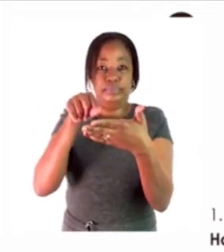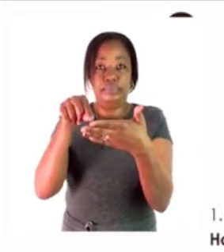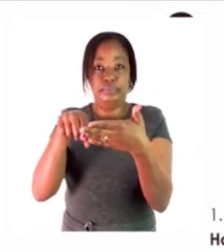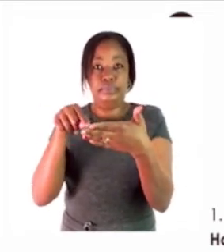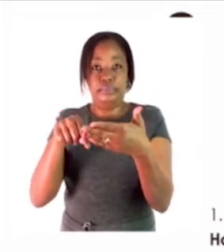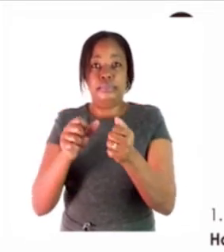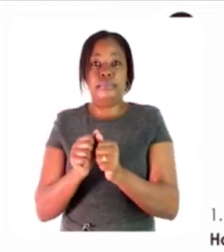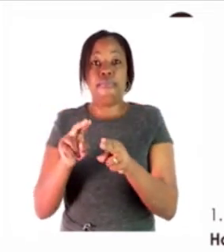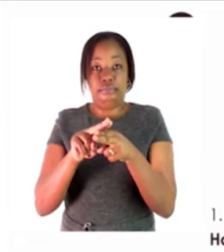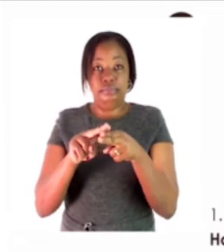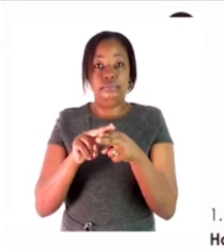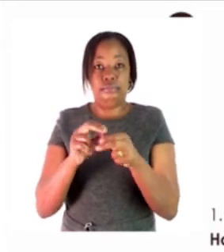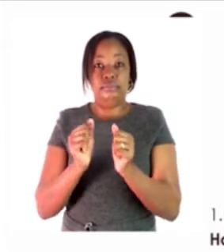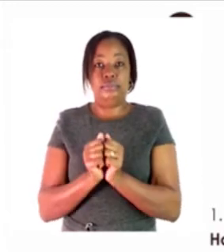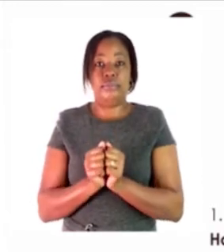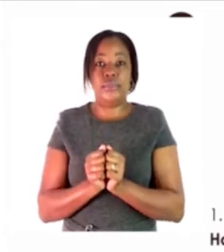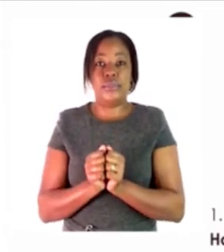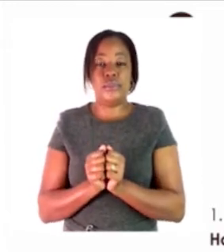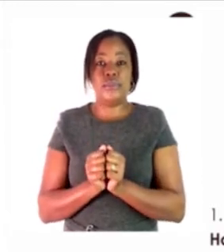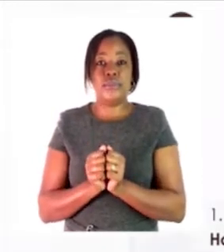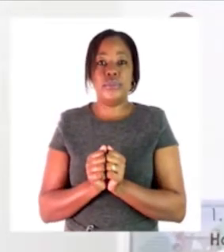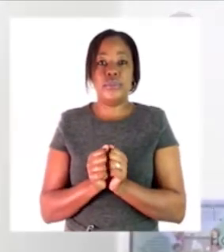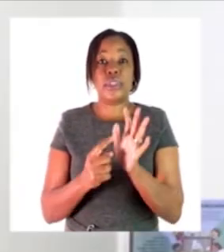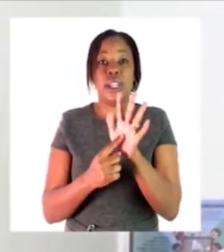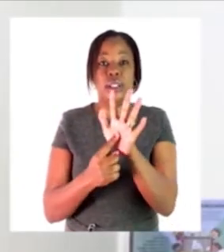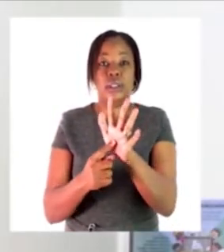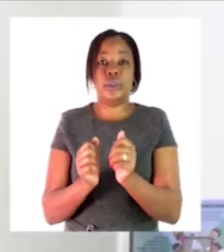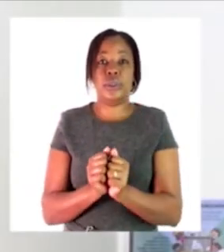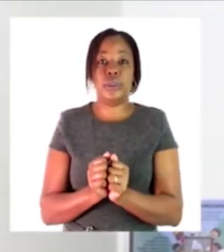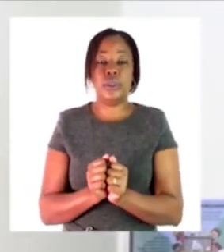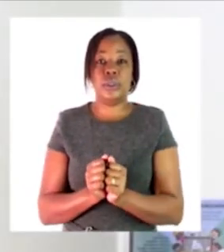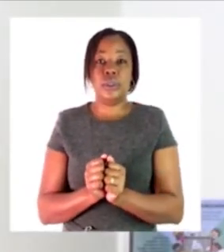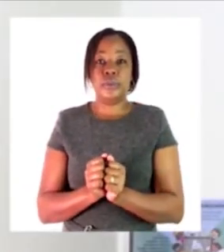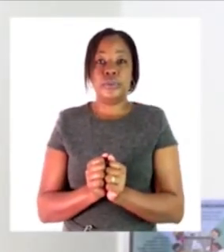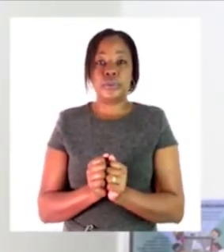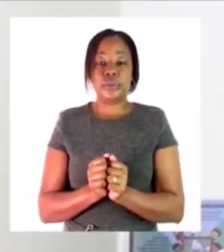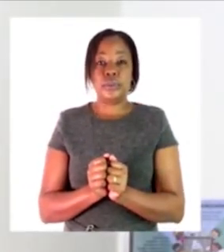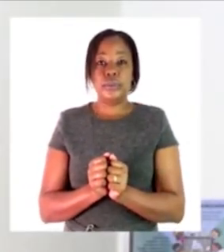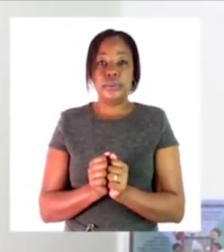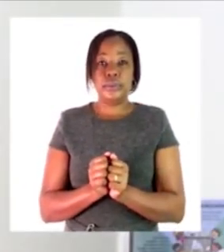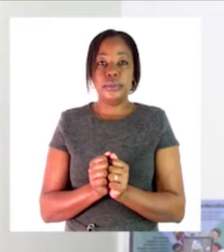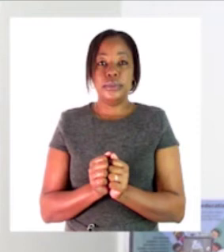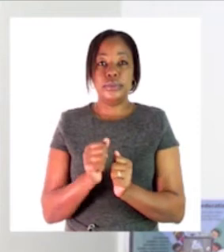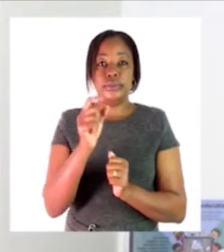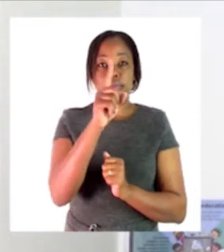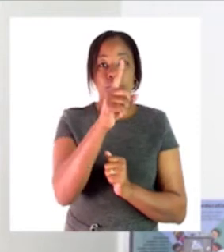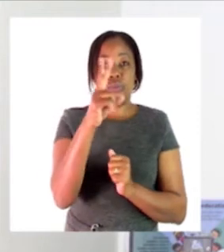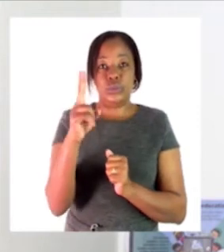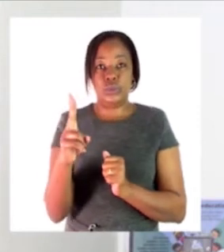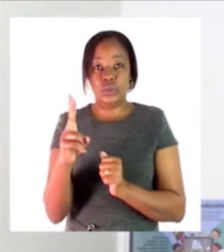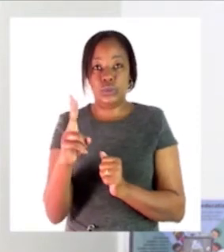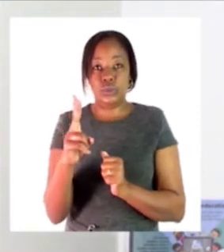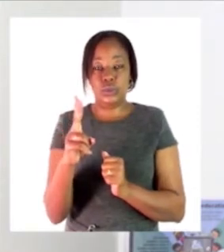we can get the answer as quick as possible and finish. Okay, we saw 12 ribbons